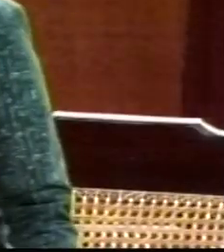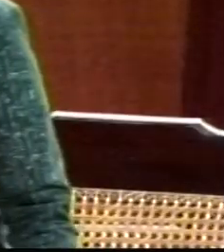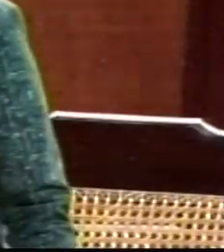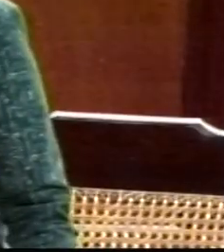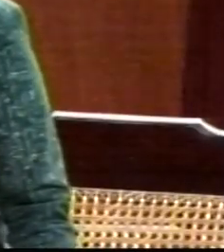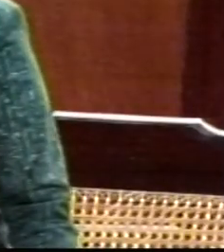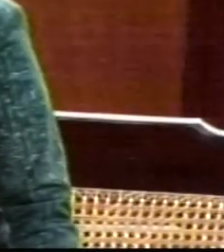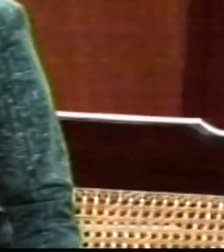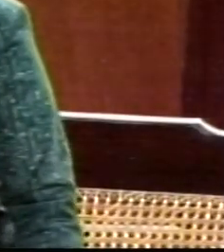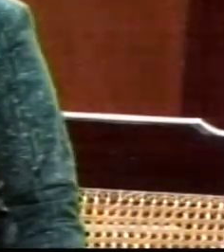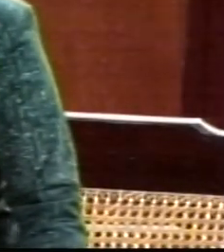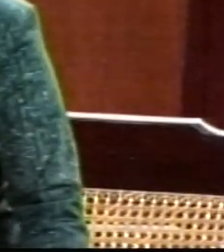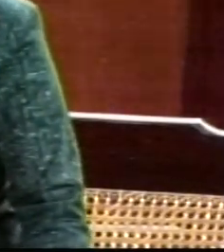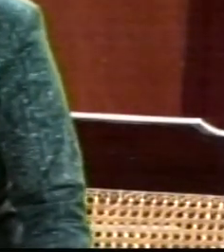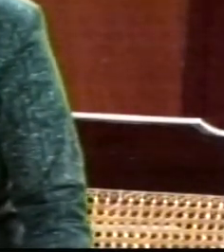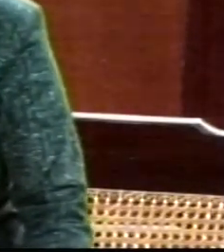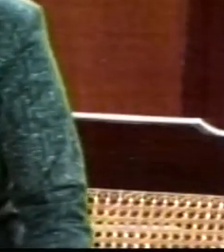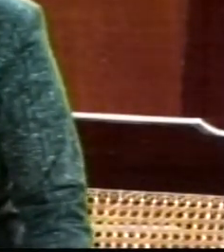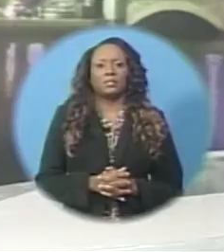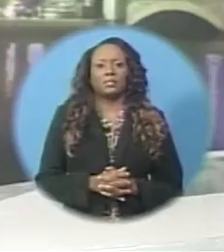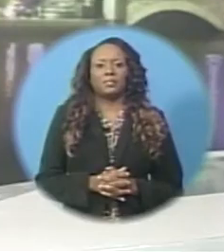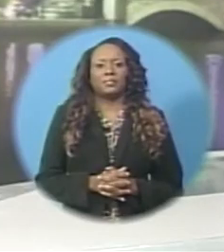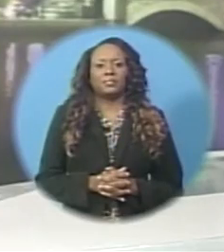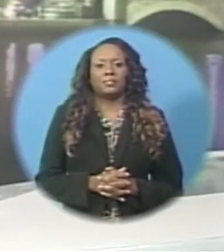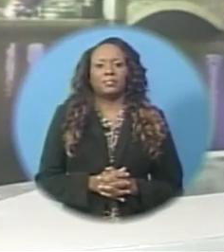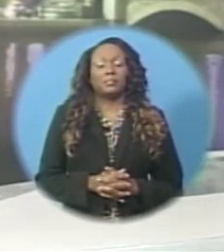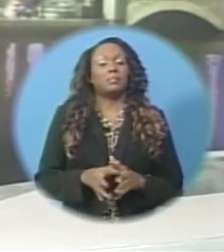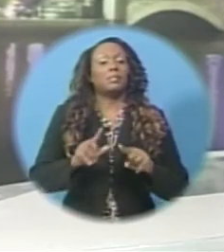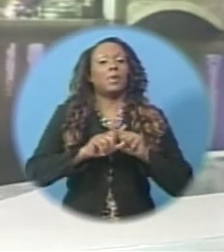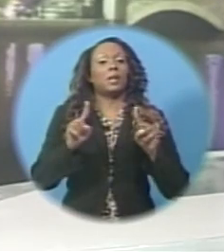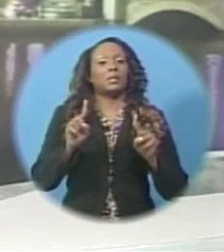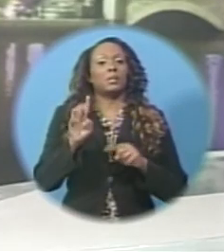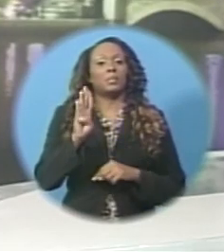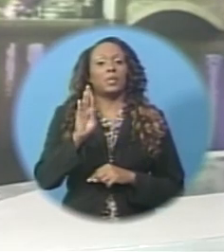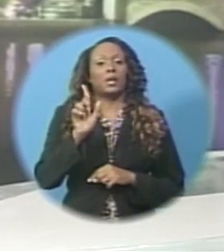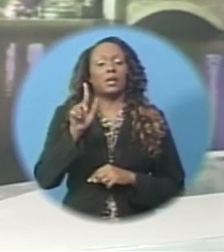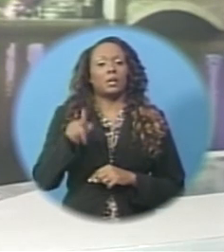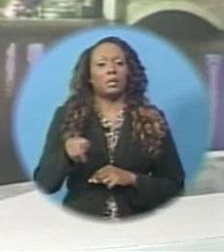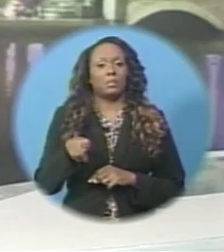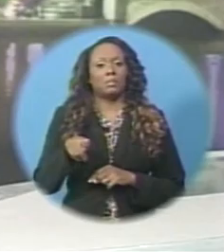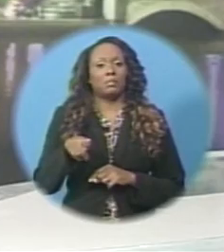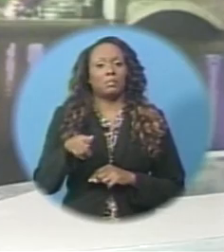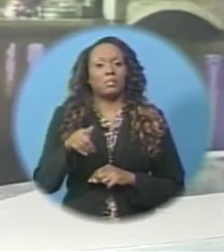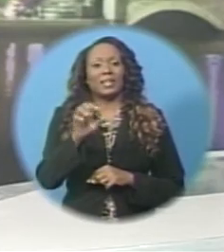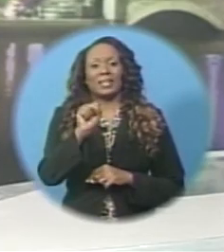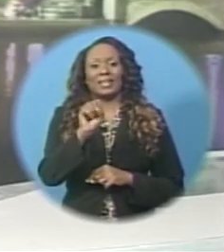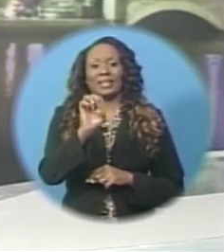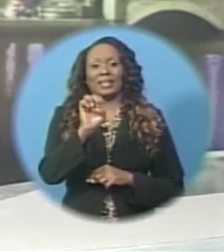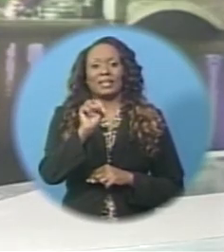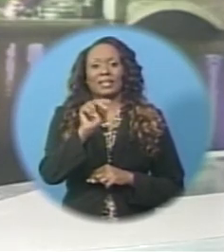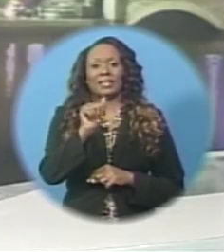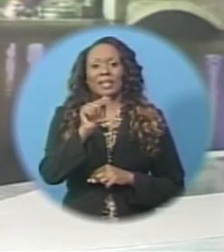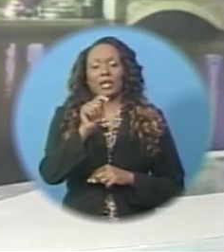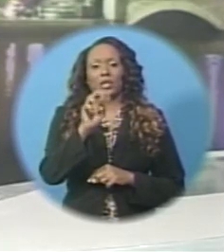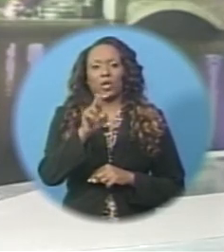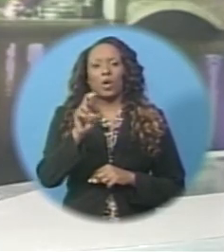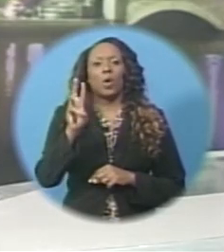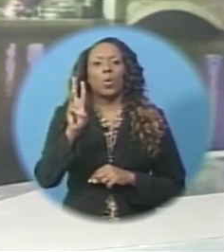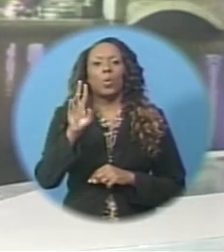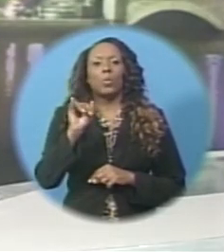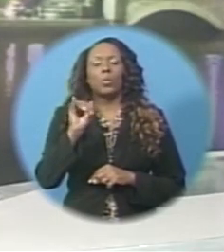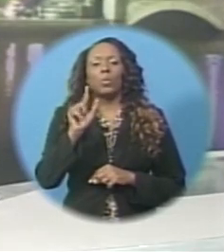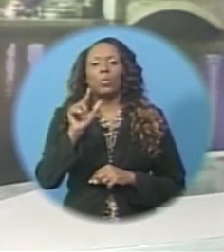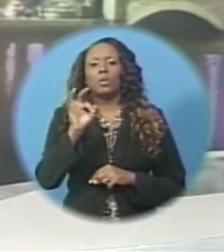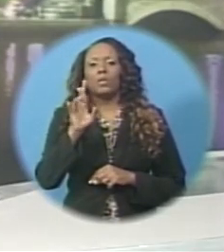more efficient and effective manner. But opposition Barbados Labour Party Senator Wilfred Abrams suggested the office